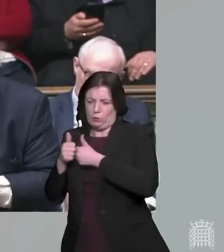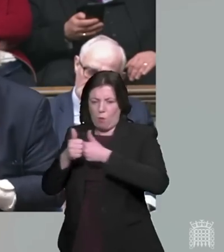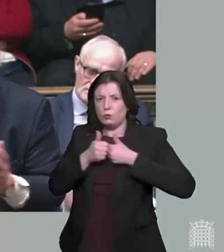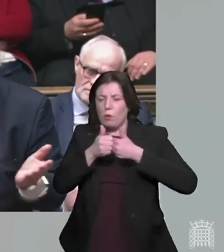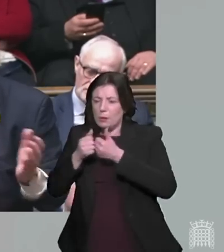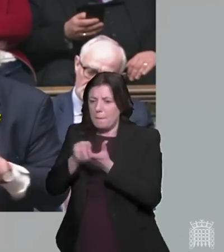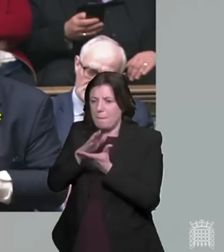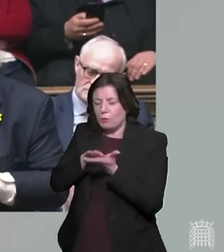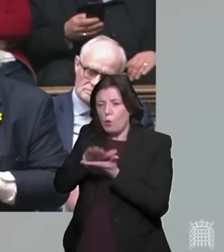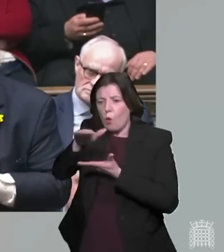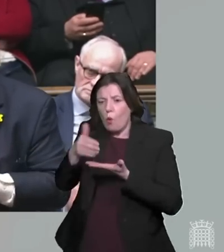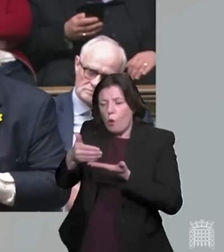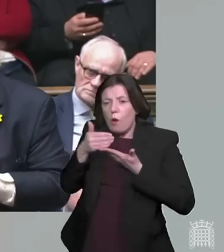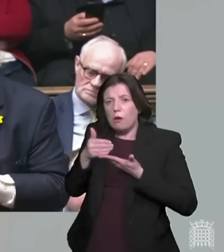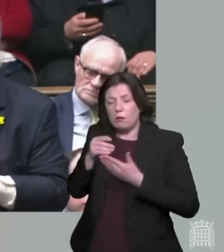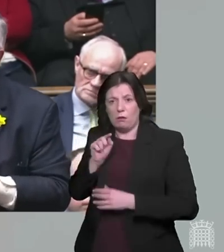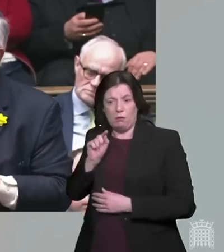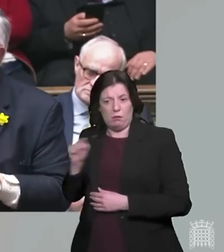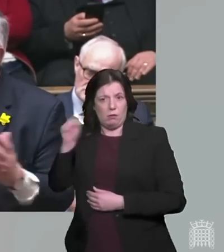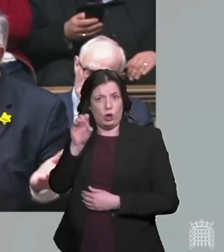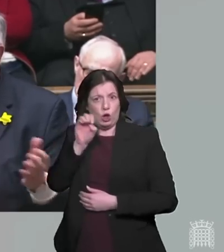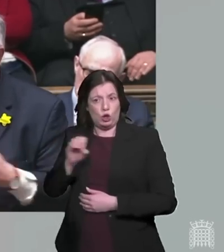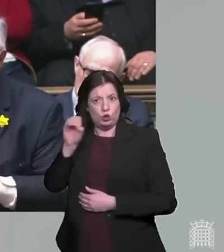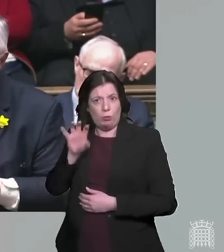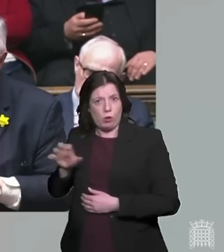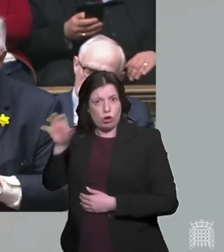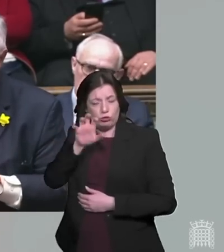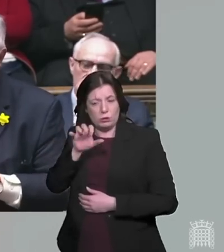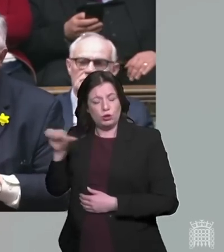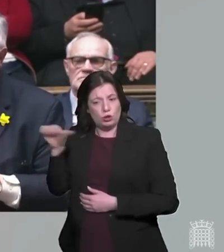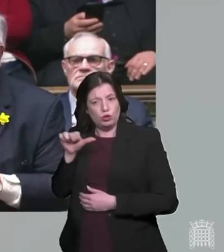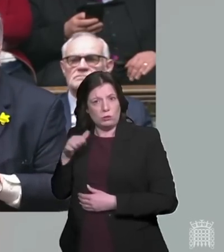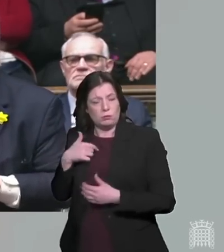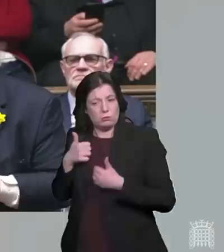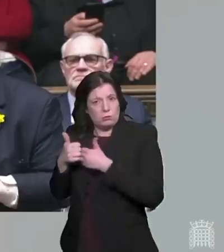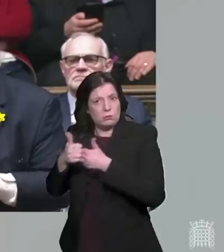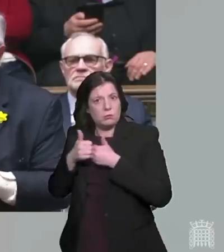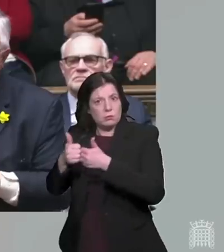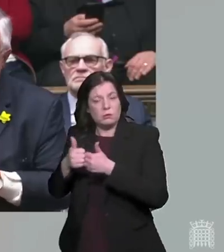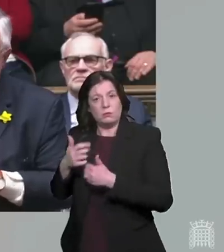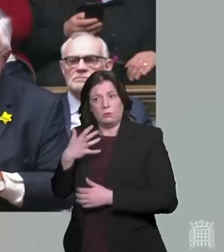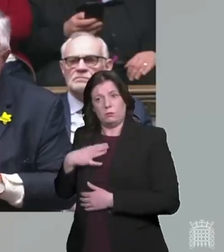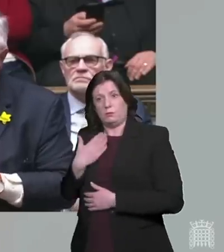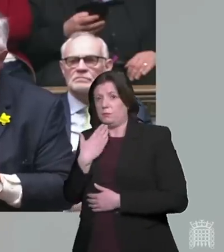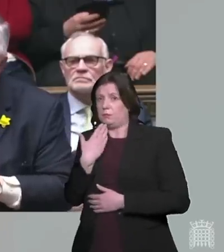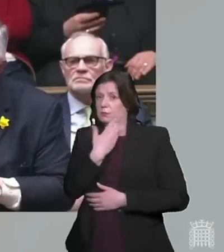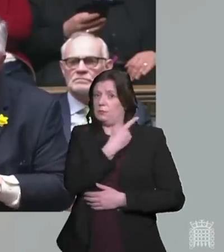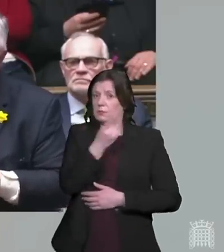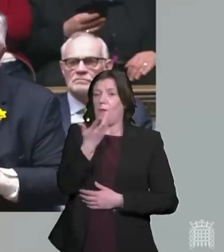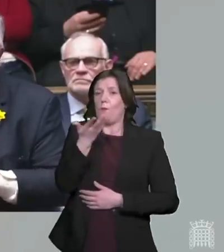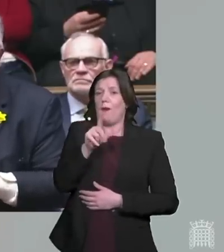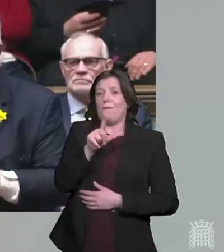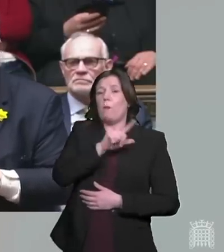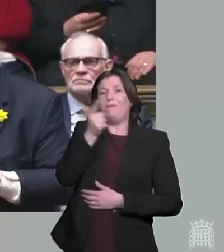support with other countries in Europe is important? Will he welcome the delegation here today from